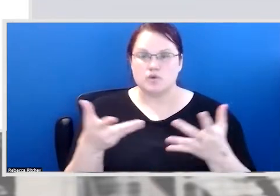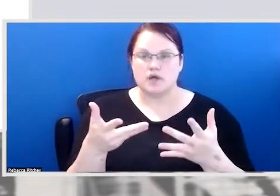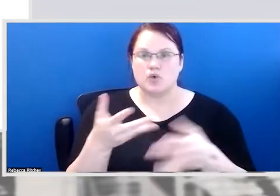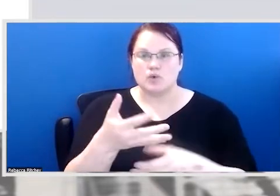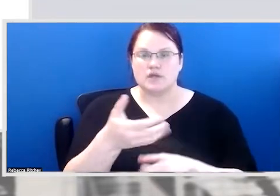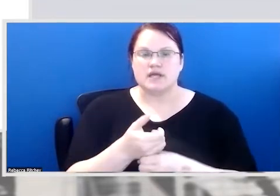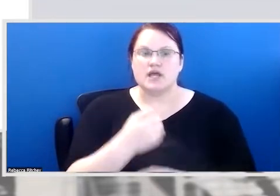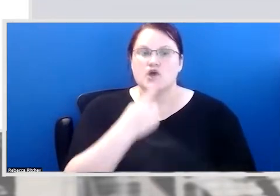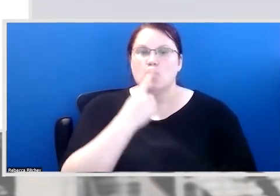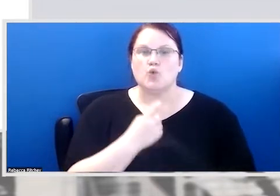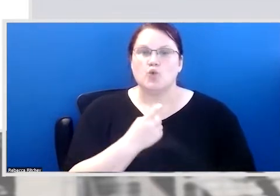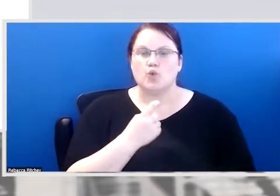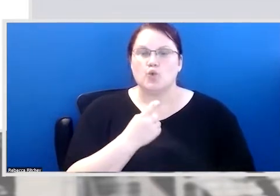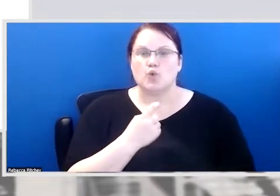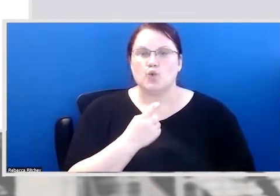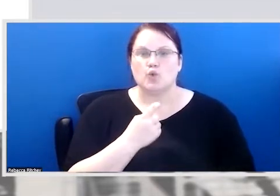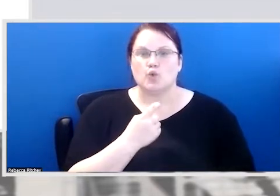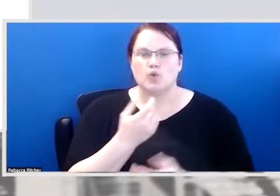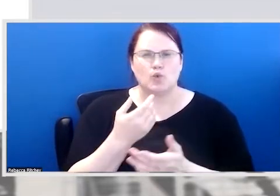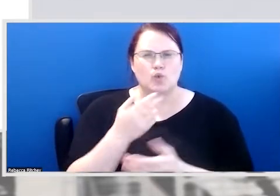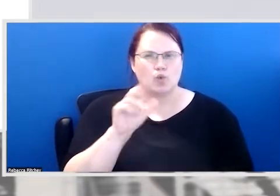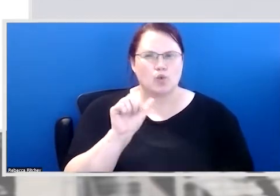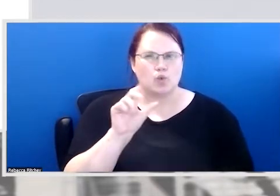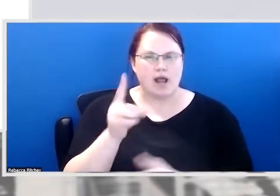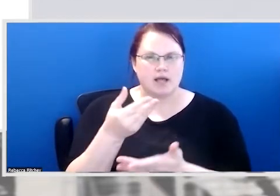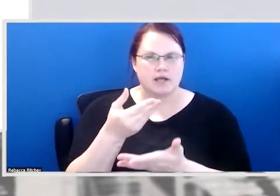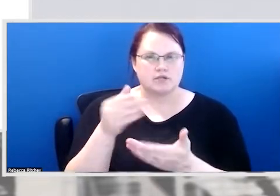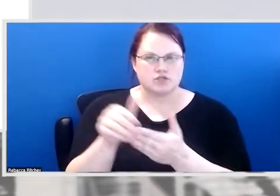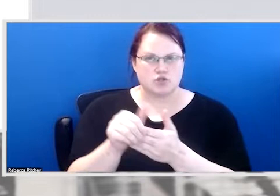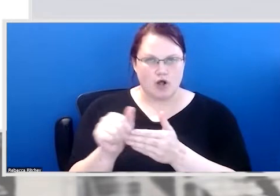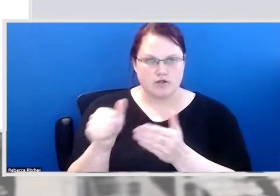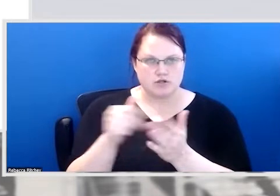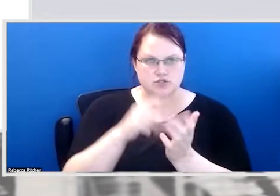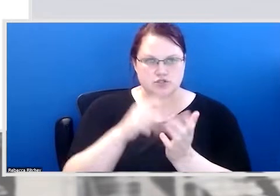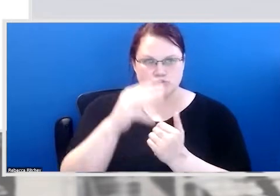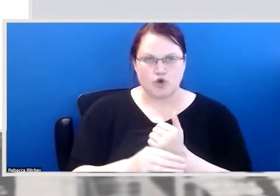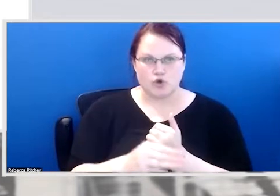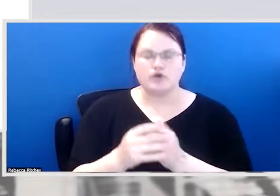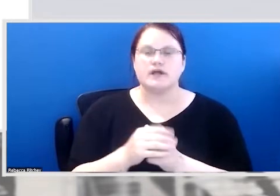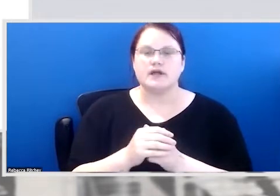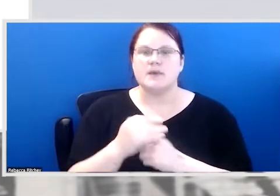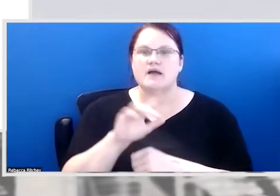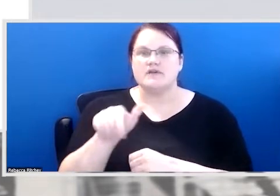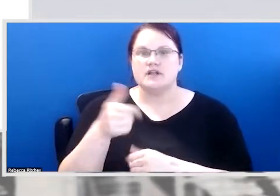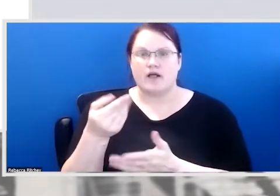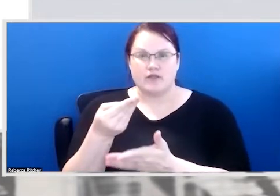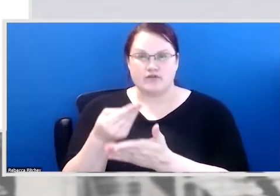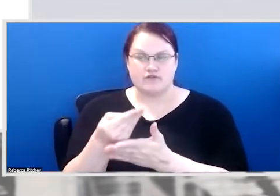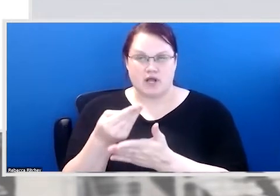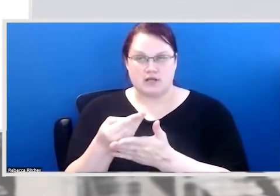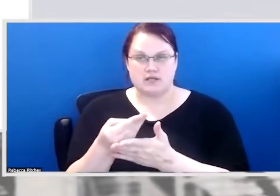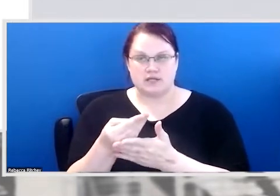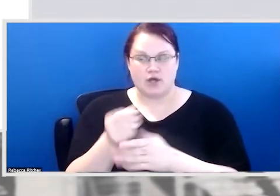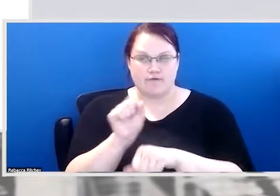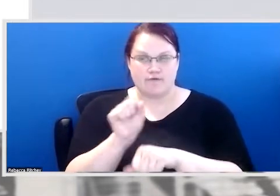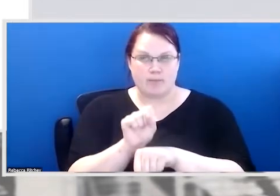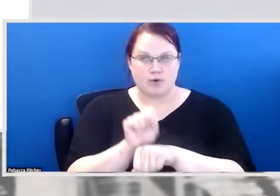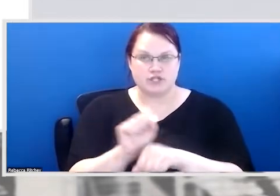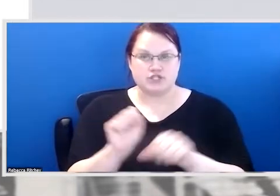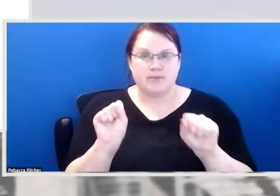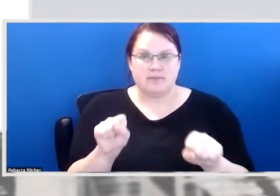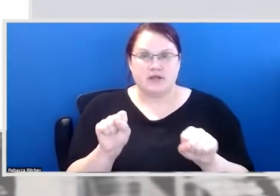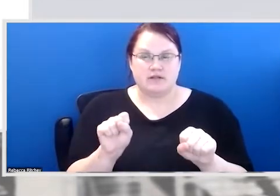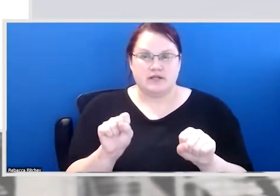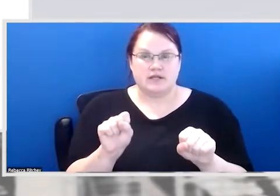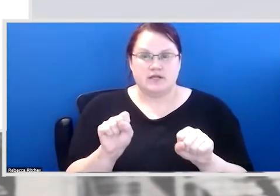RAD dollars to program in those parks. So we have another funding source of operation ability to be able